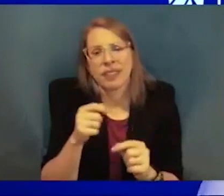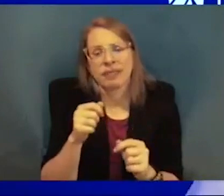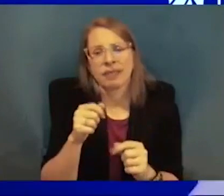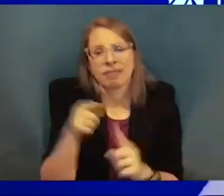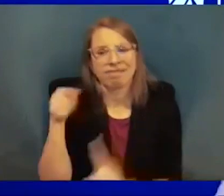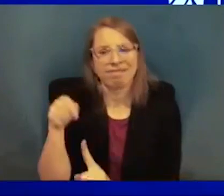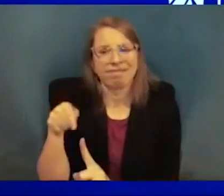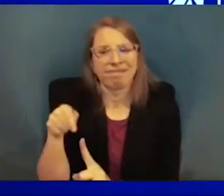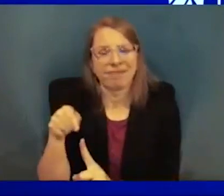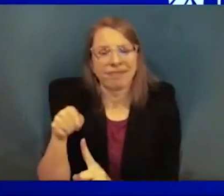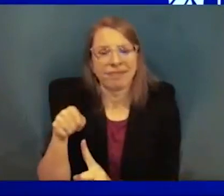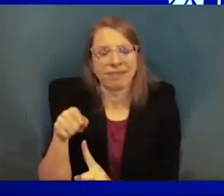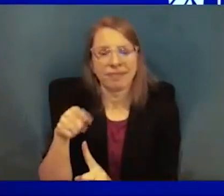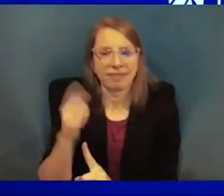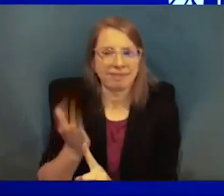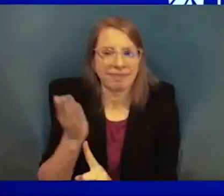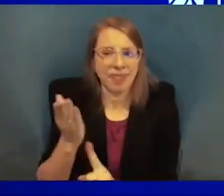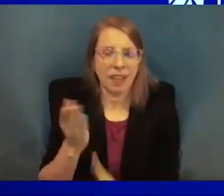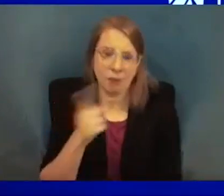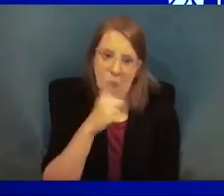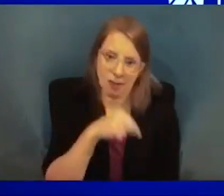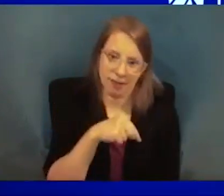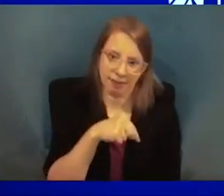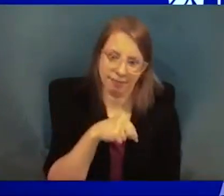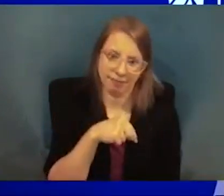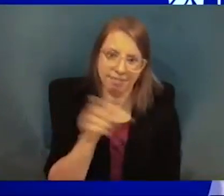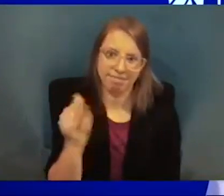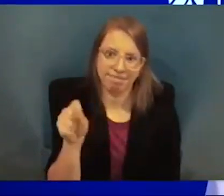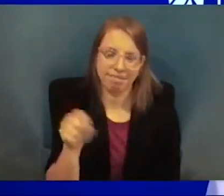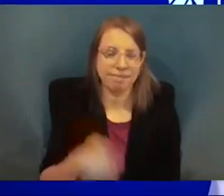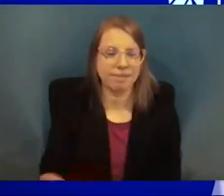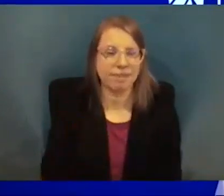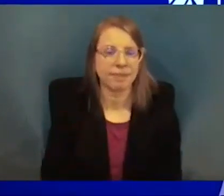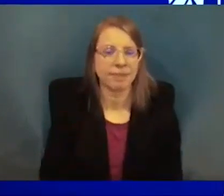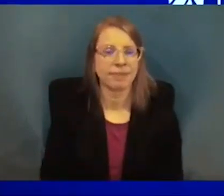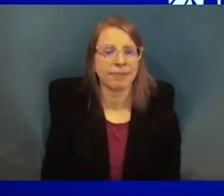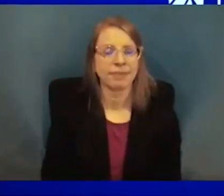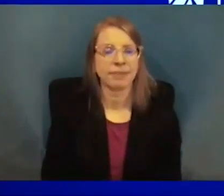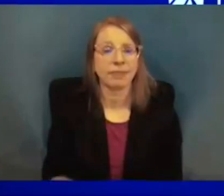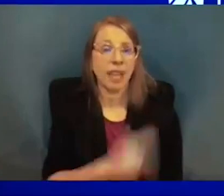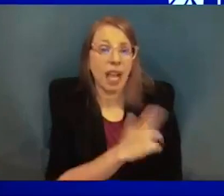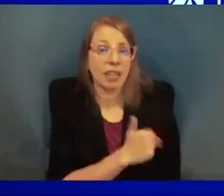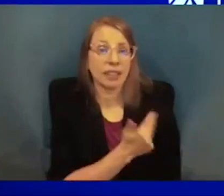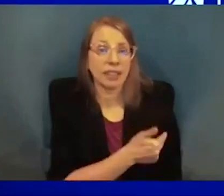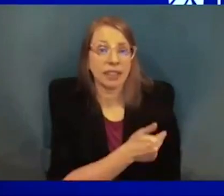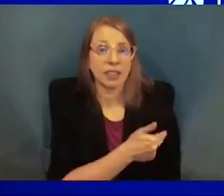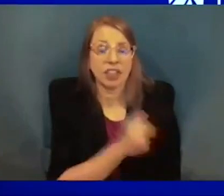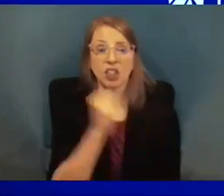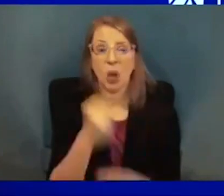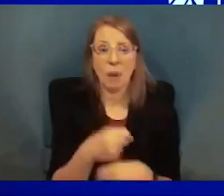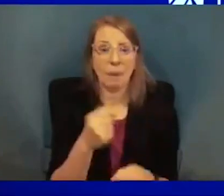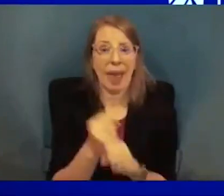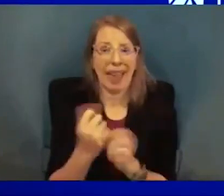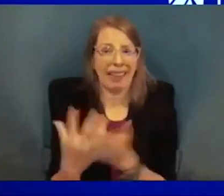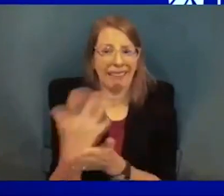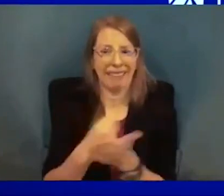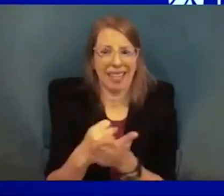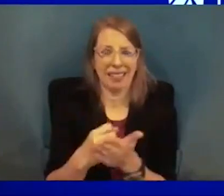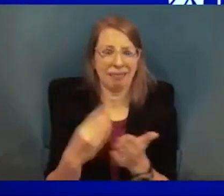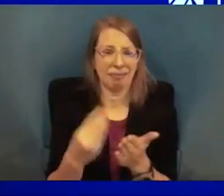Yeah, I mean, that's completely false. Again, the hospitals don't make more. Nobody's making more